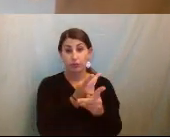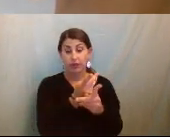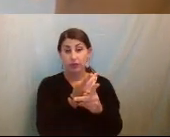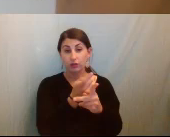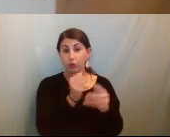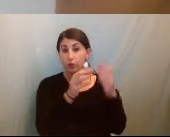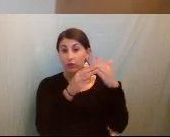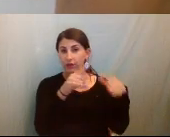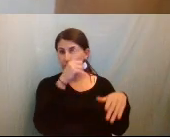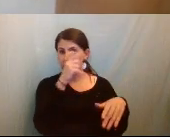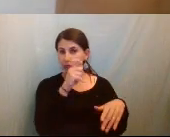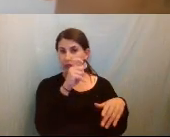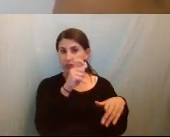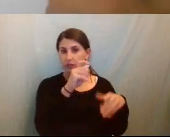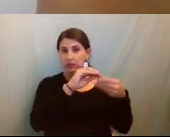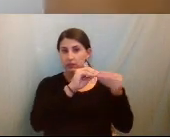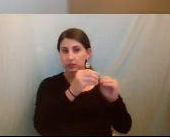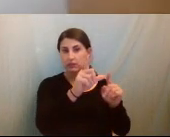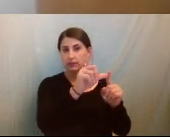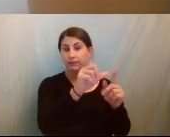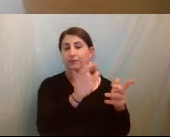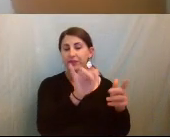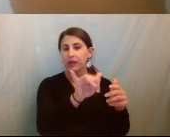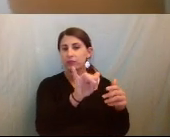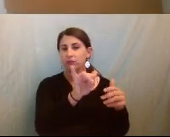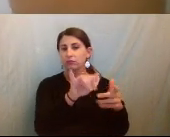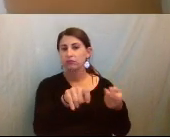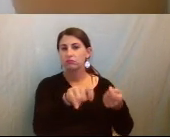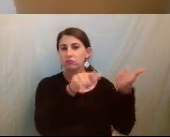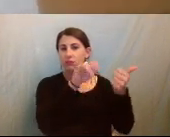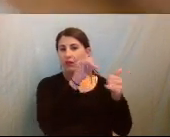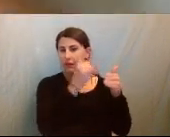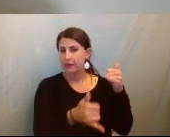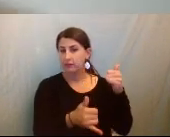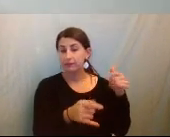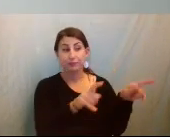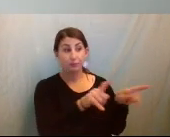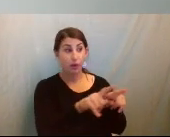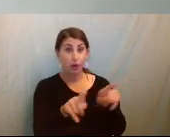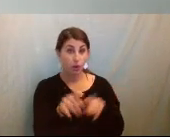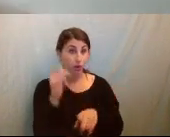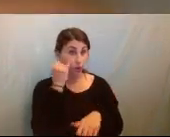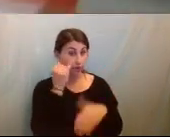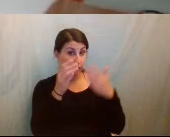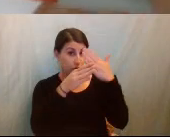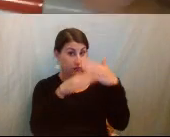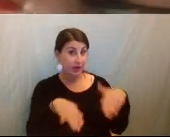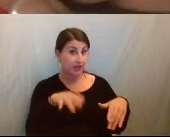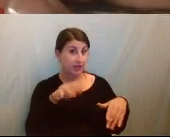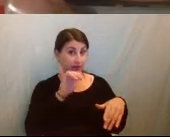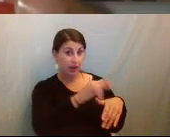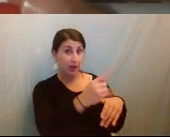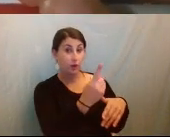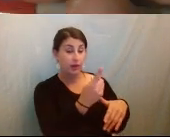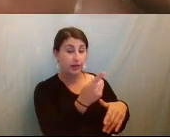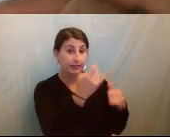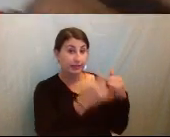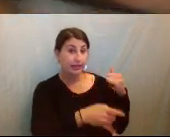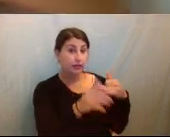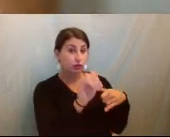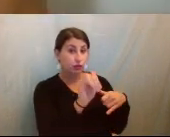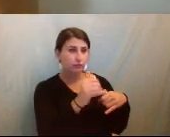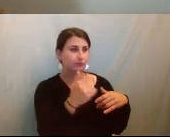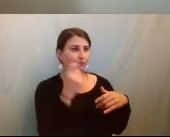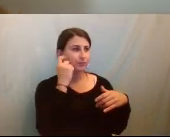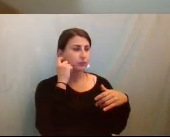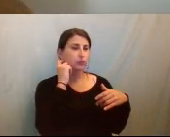get taken out last. And you can also say that, if you're dividing, that one gets taken out last too.